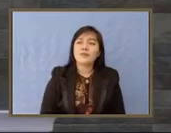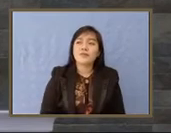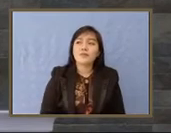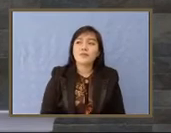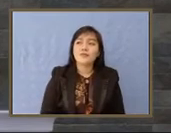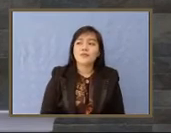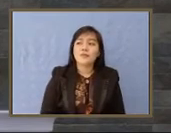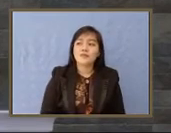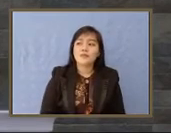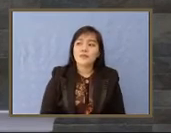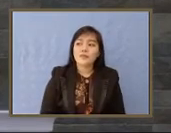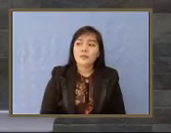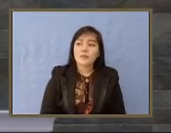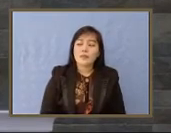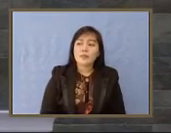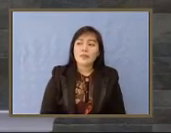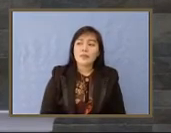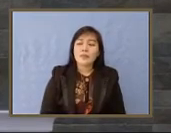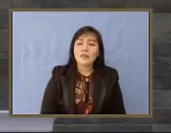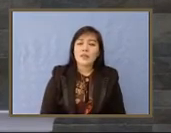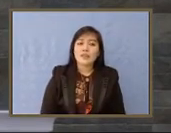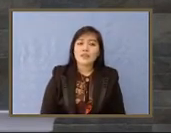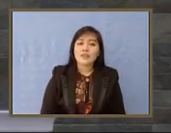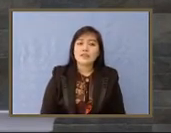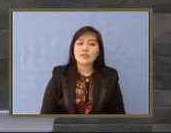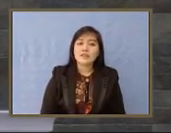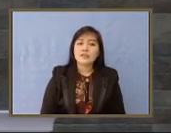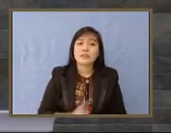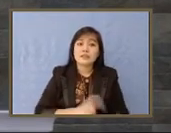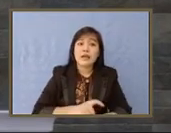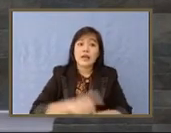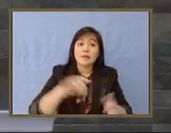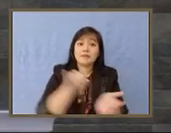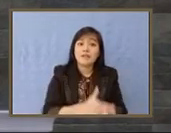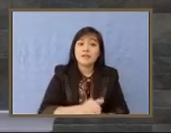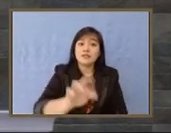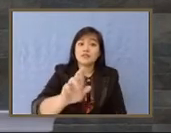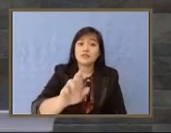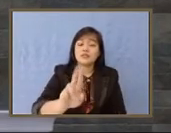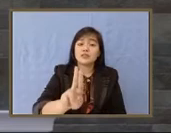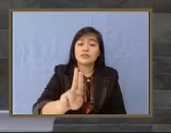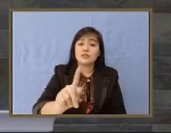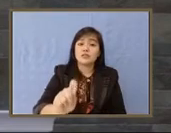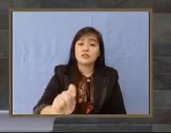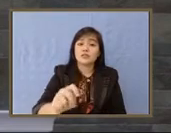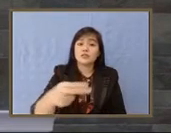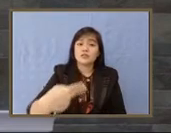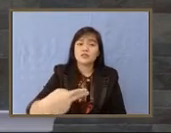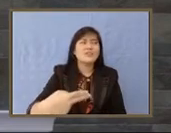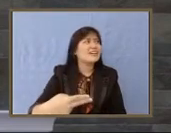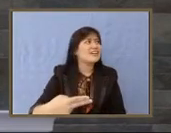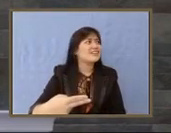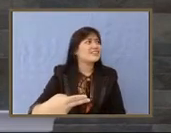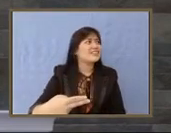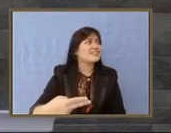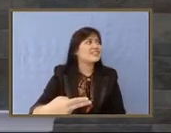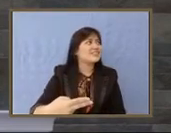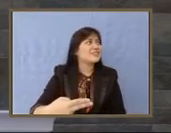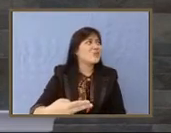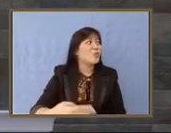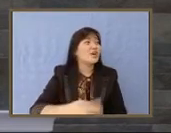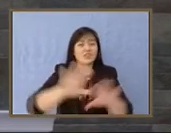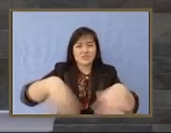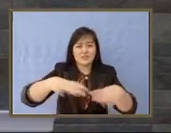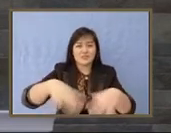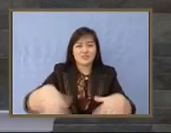makikita that yung time na si Ruth, Ruth gleans in the fields